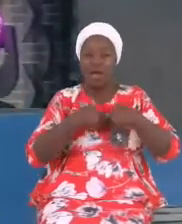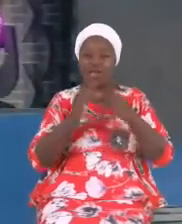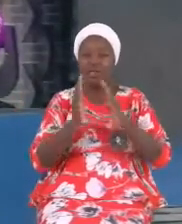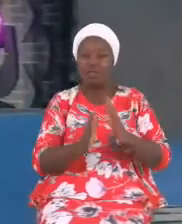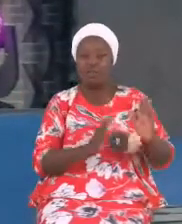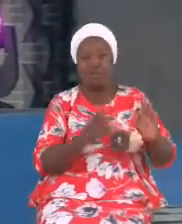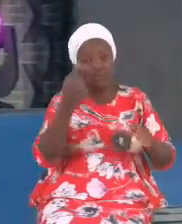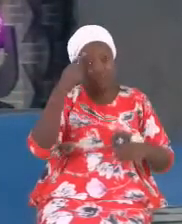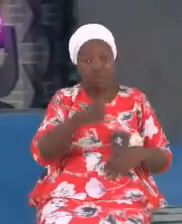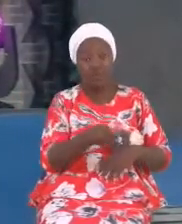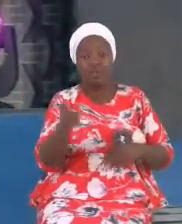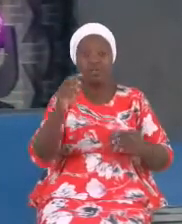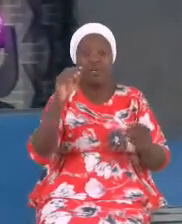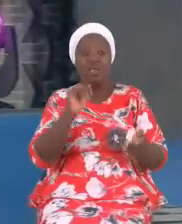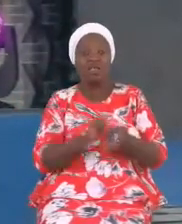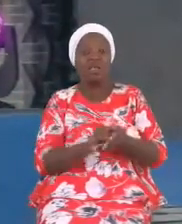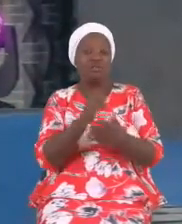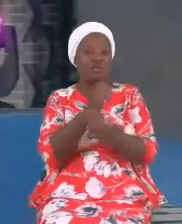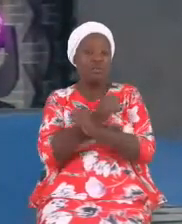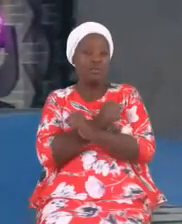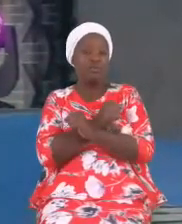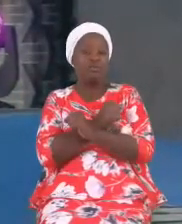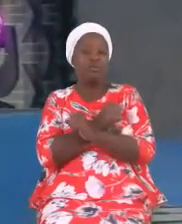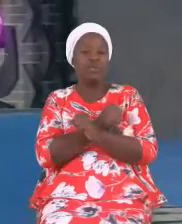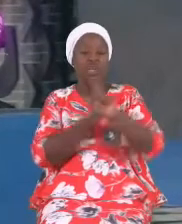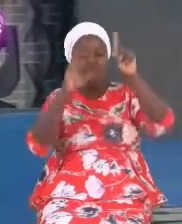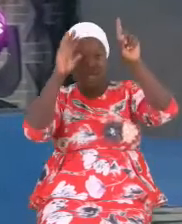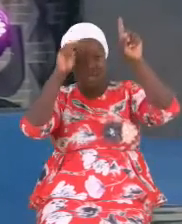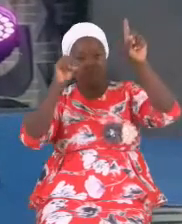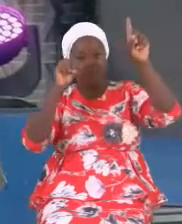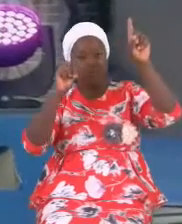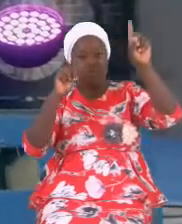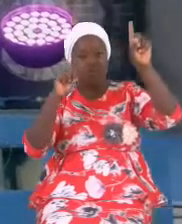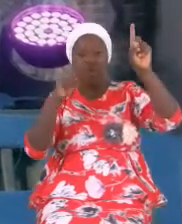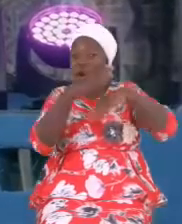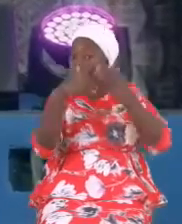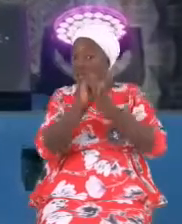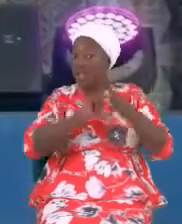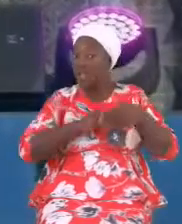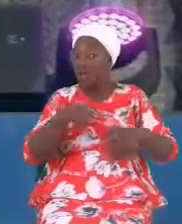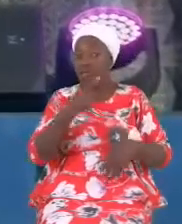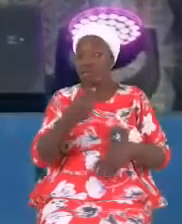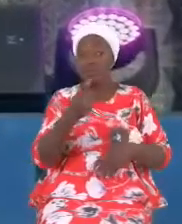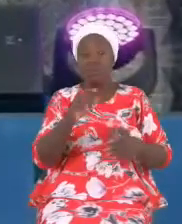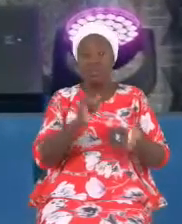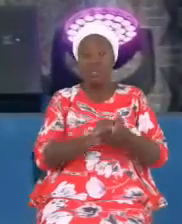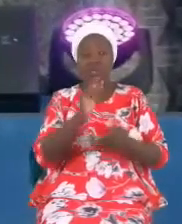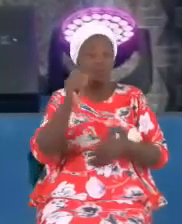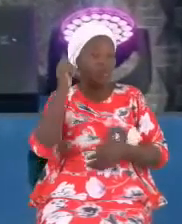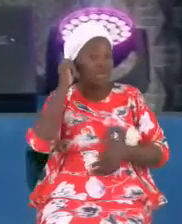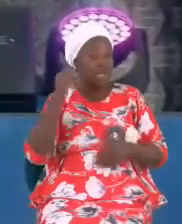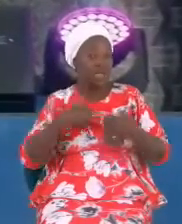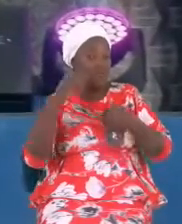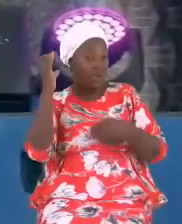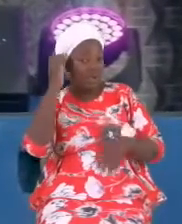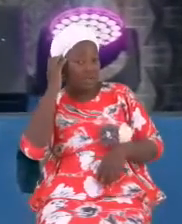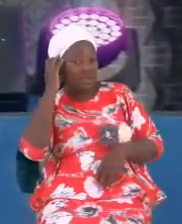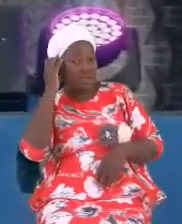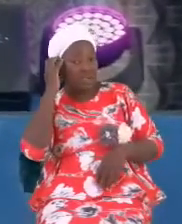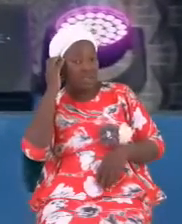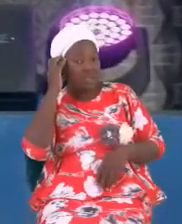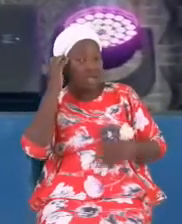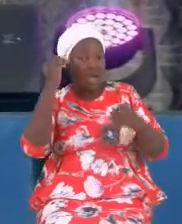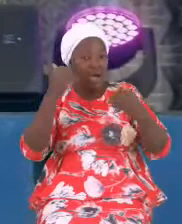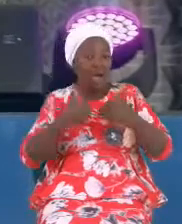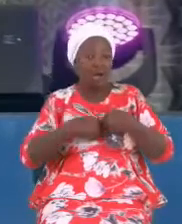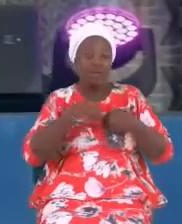for them that love him. All that I've told you, that your ears have heard, I've not been